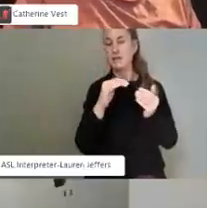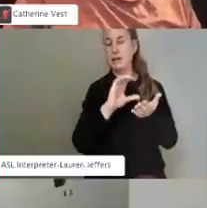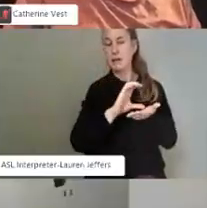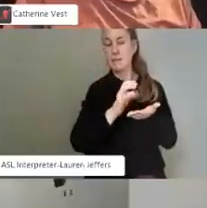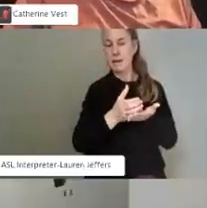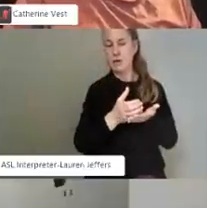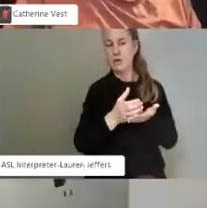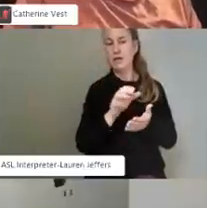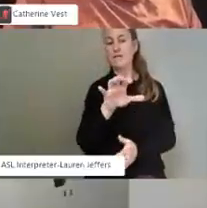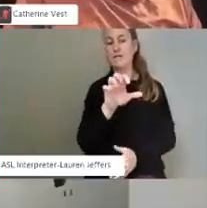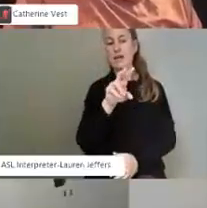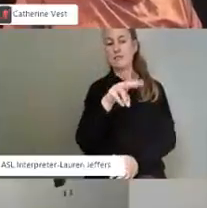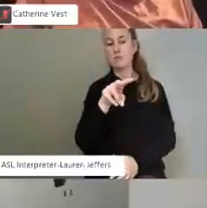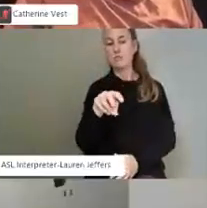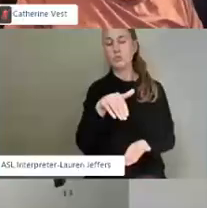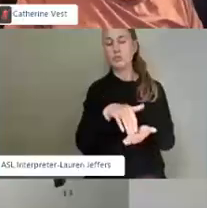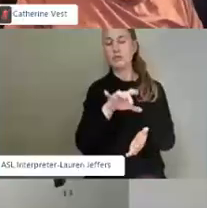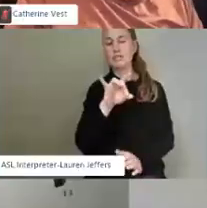year is